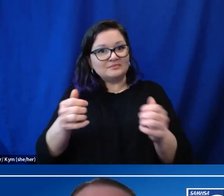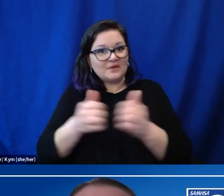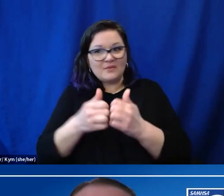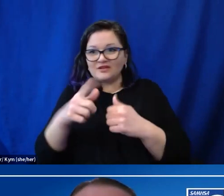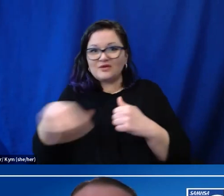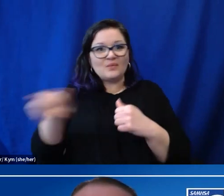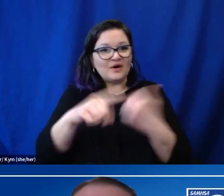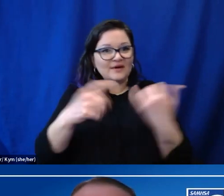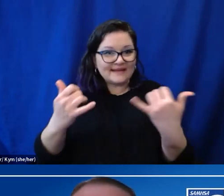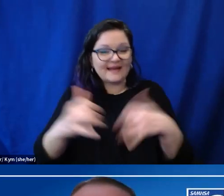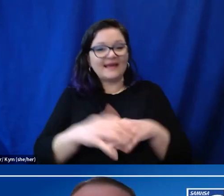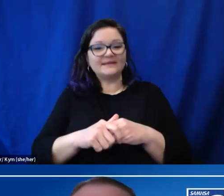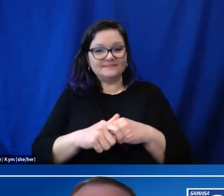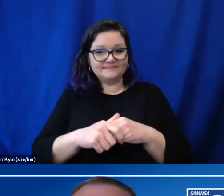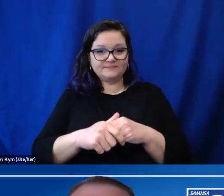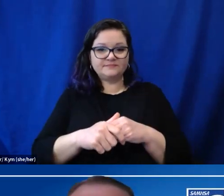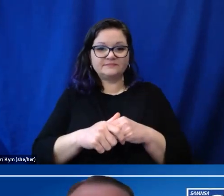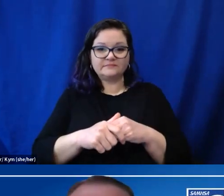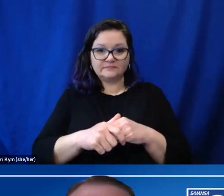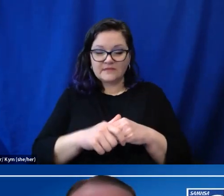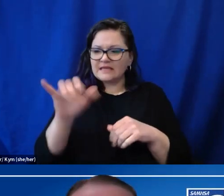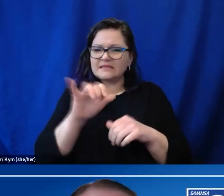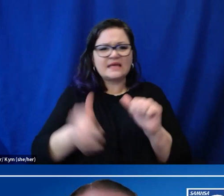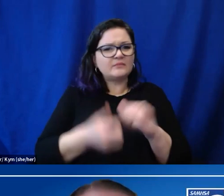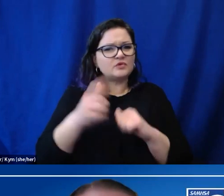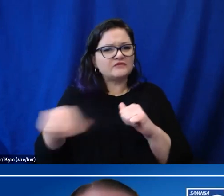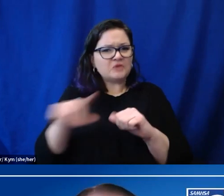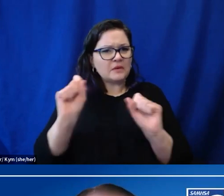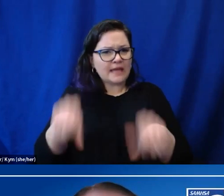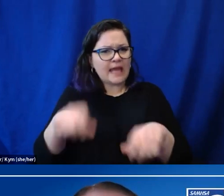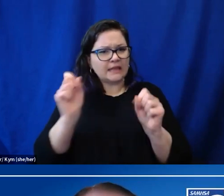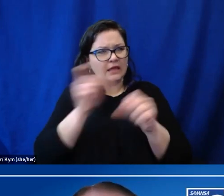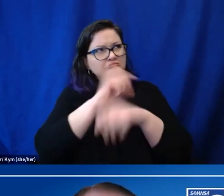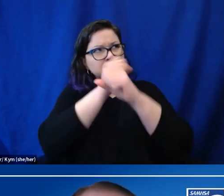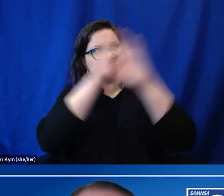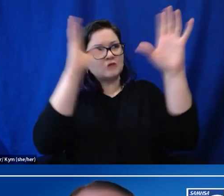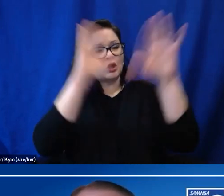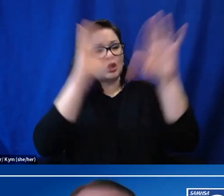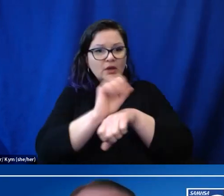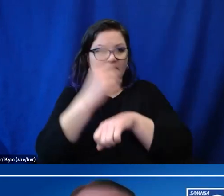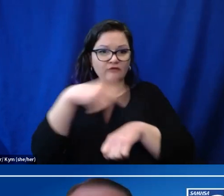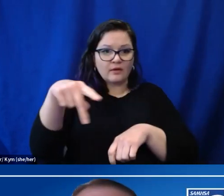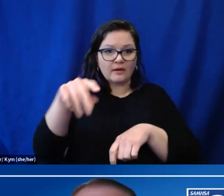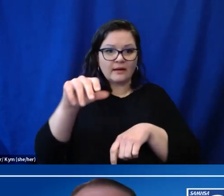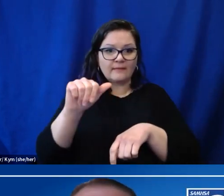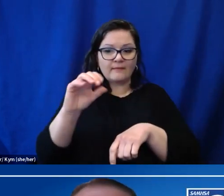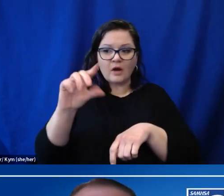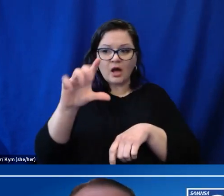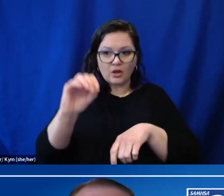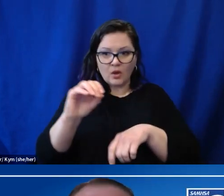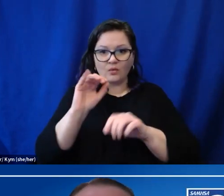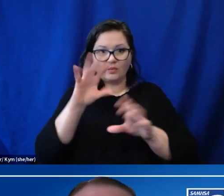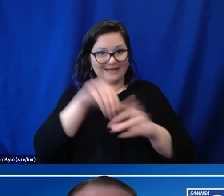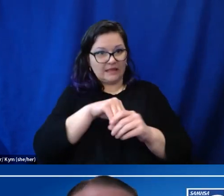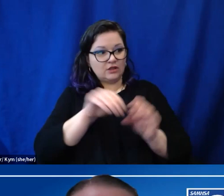This is like most of you, you, I think, can imagine. Working for Paulo in the Office of Recovery is